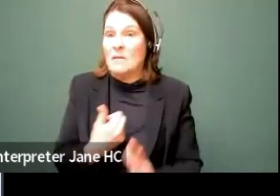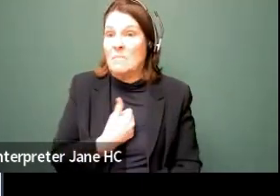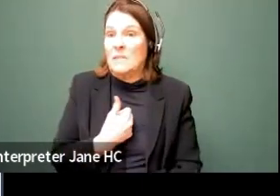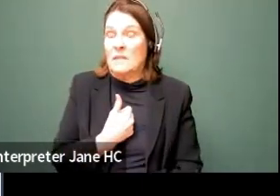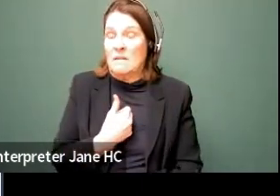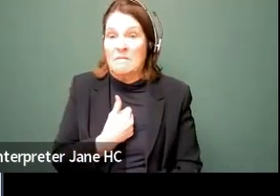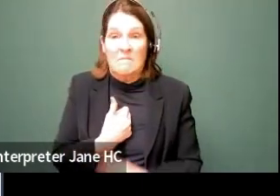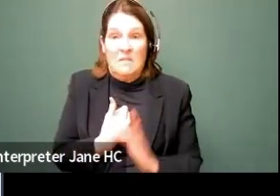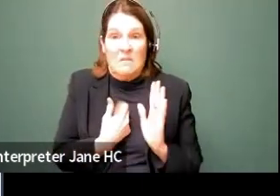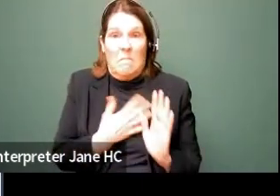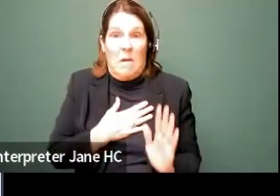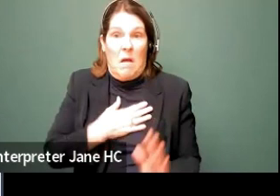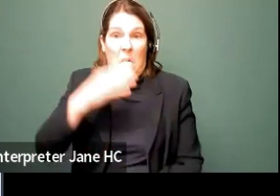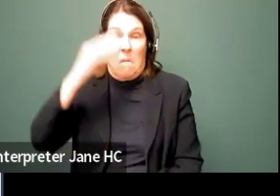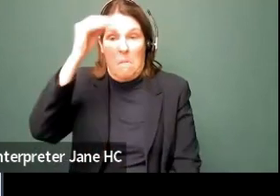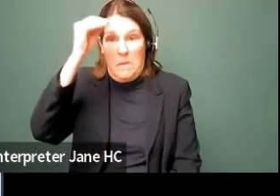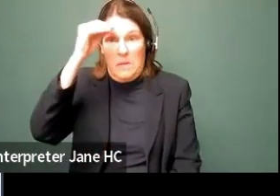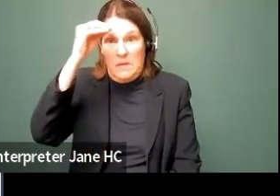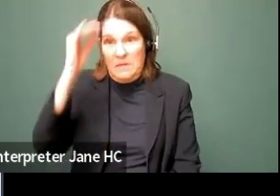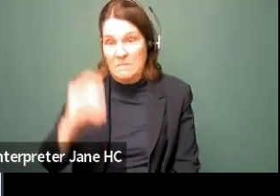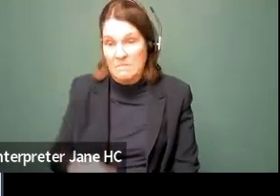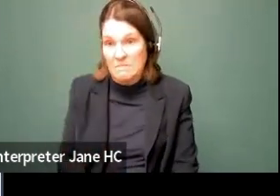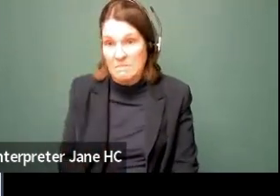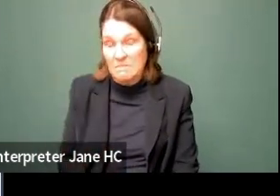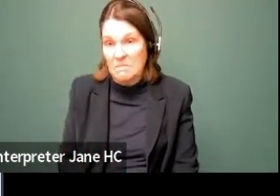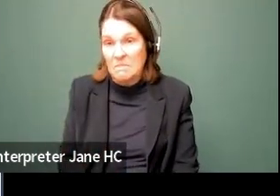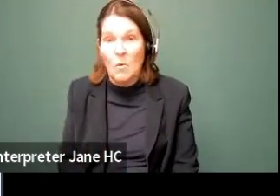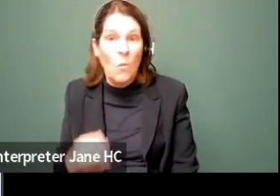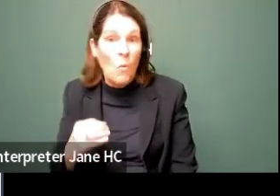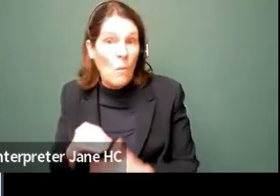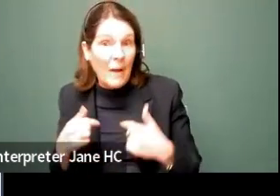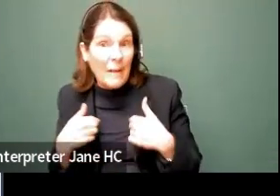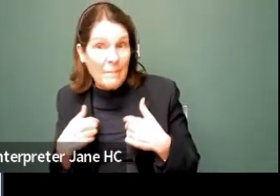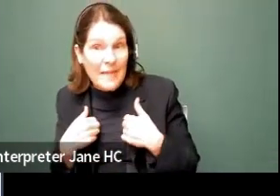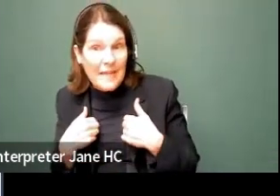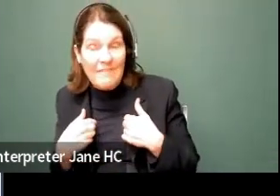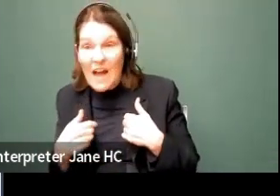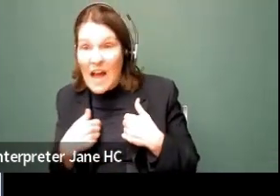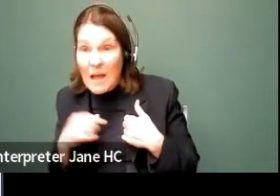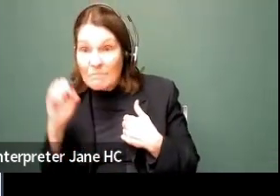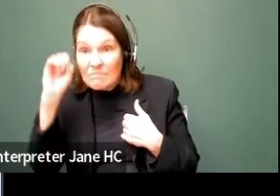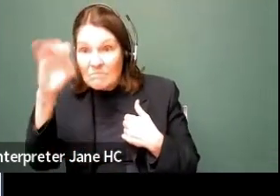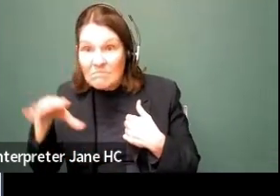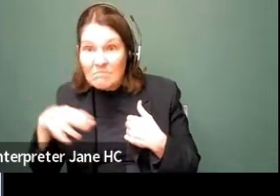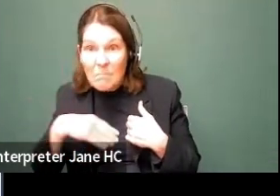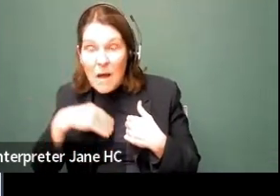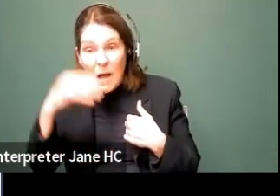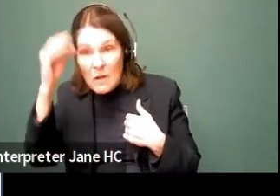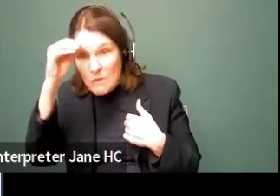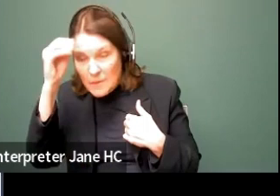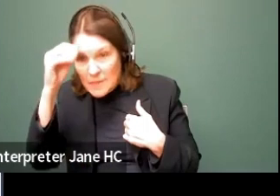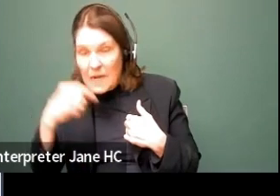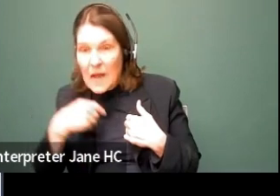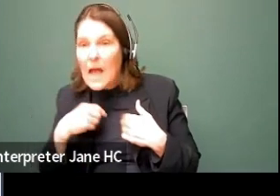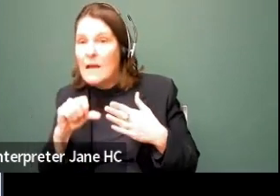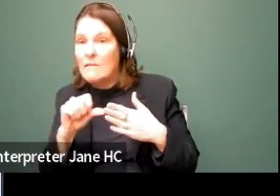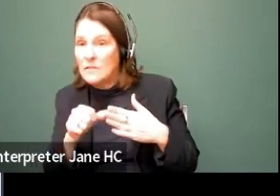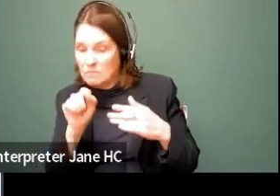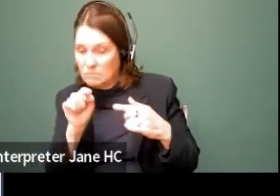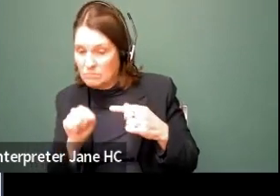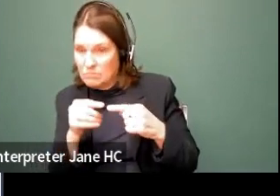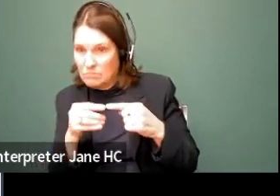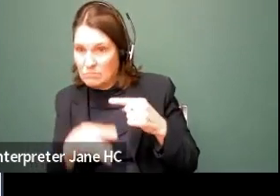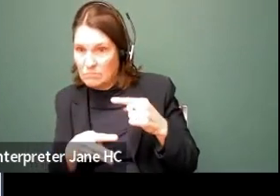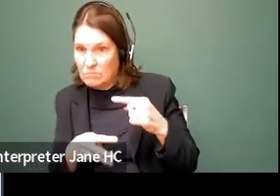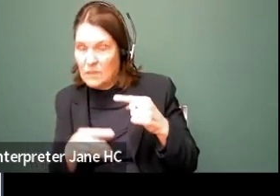But for someone like me, for example, if I'm weighing in on a bill, I would indicate that I would